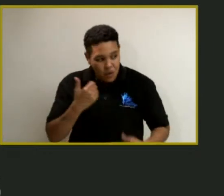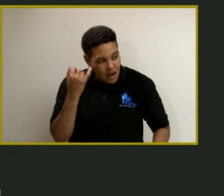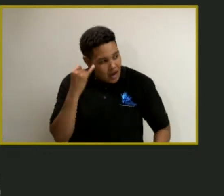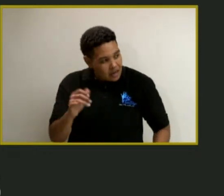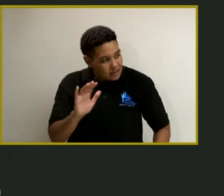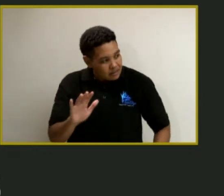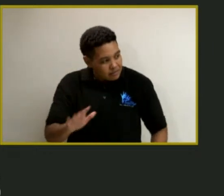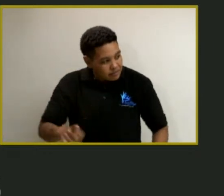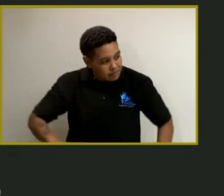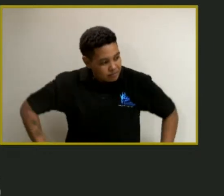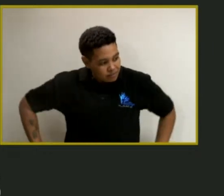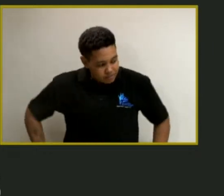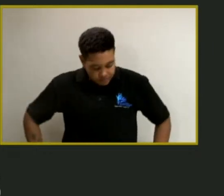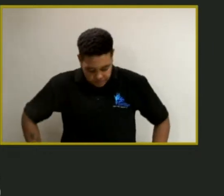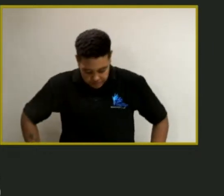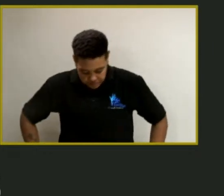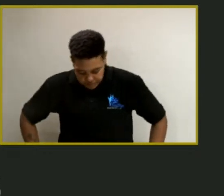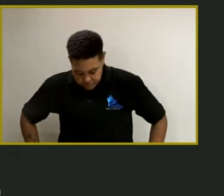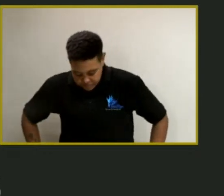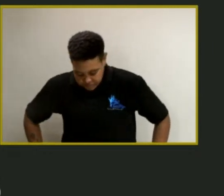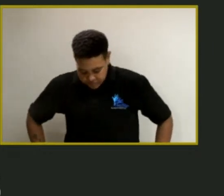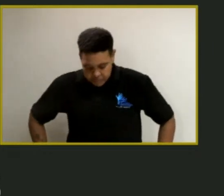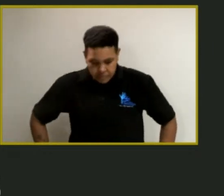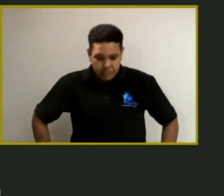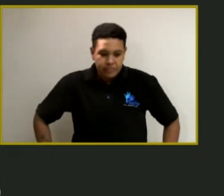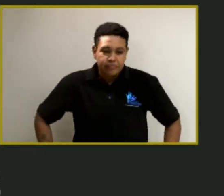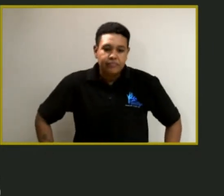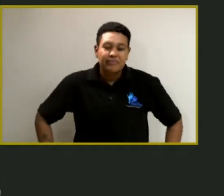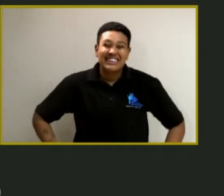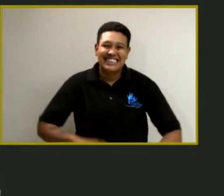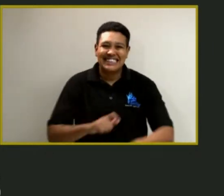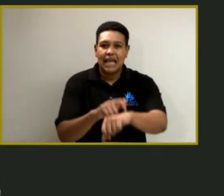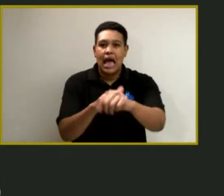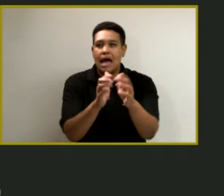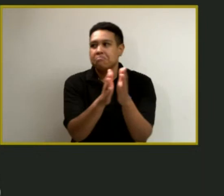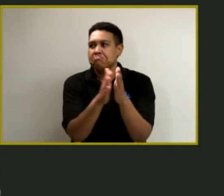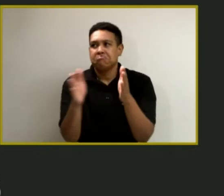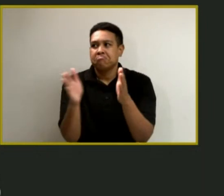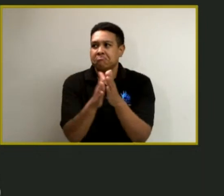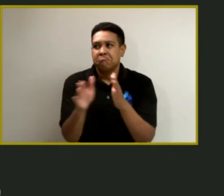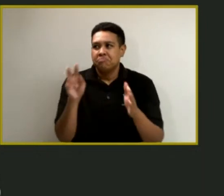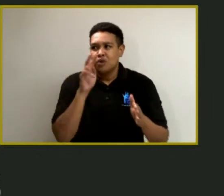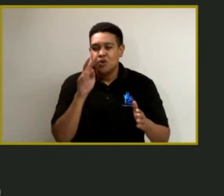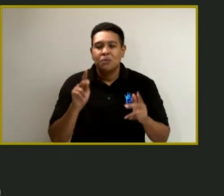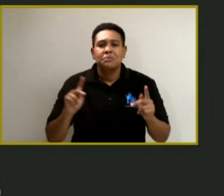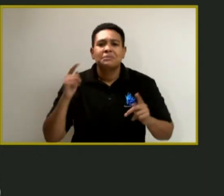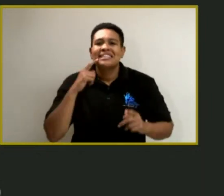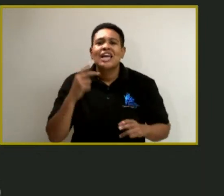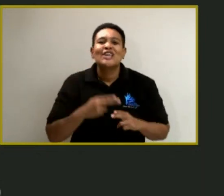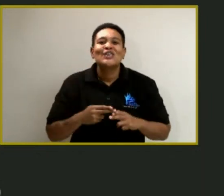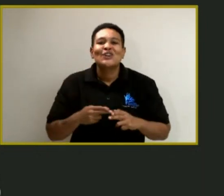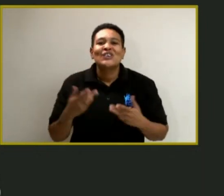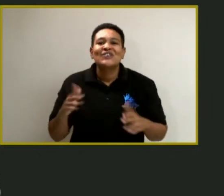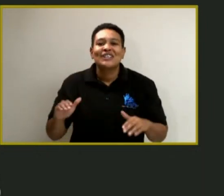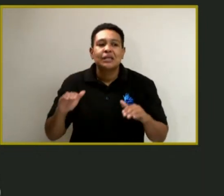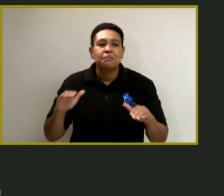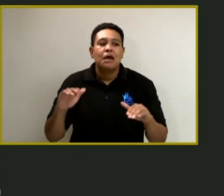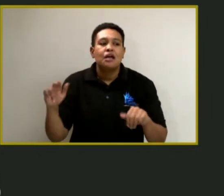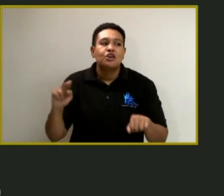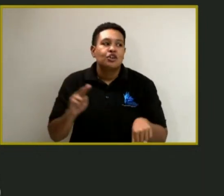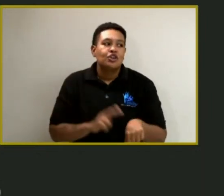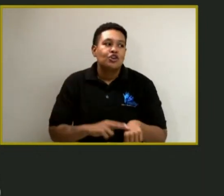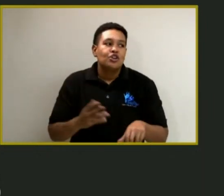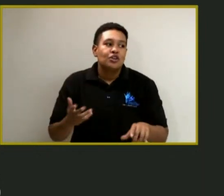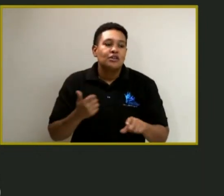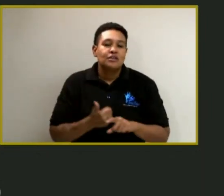sort of time frame we're looking at. People keep saying, oh, it will soon be over and then we'll be back to normal once